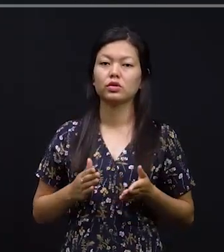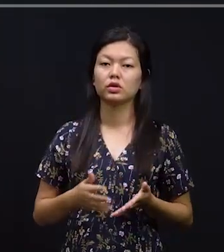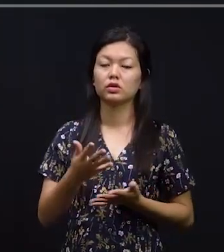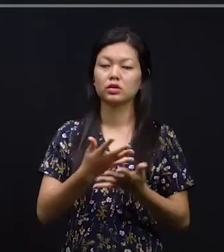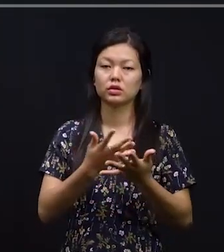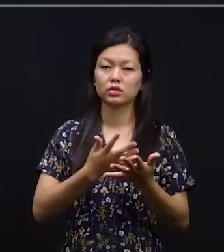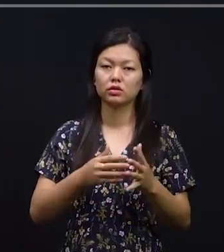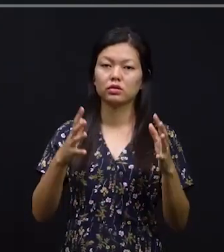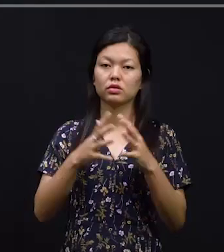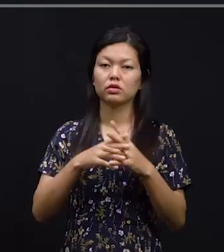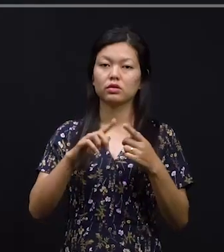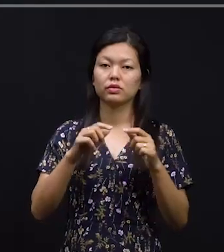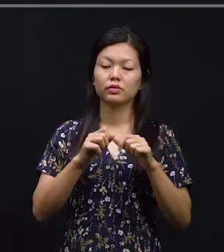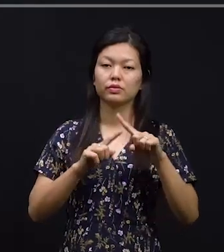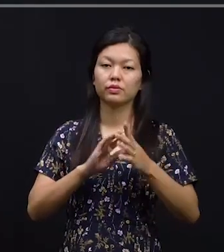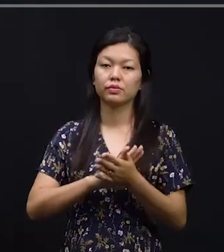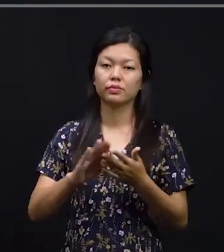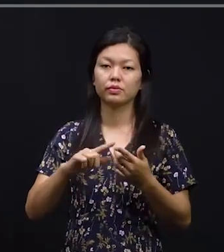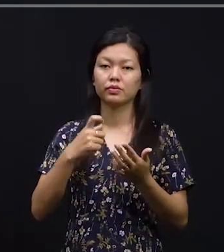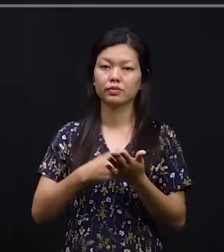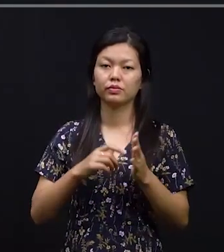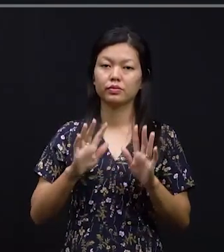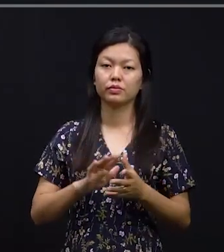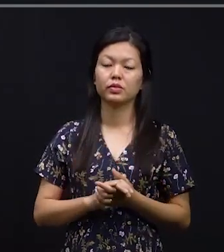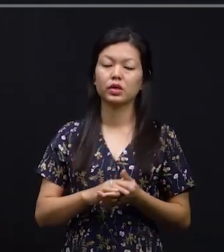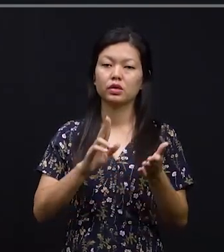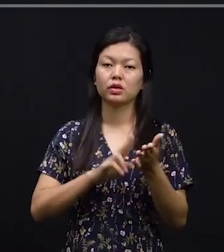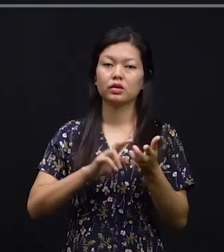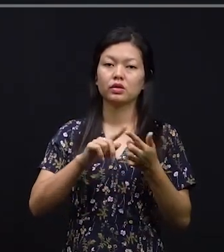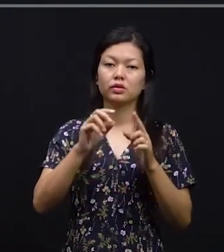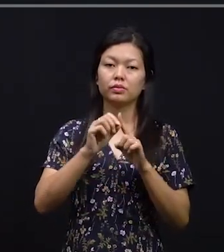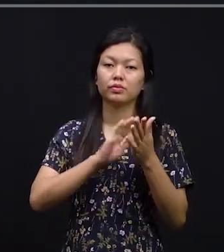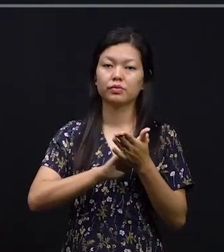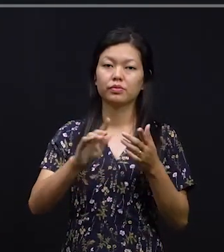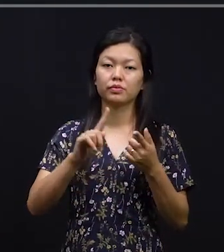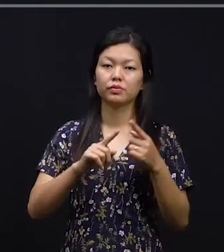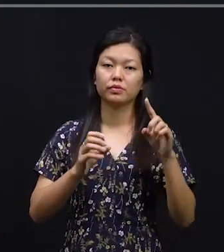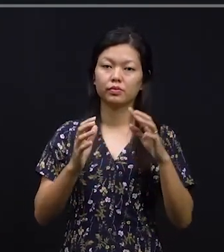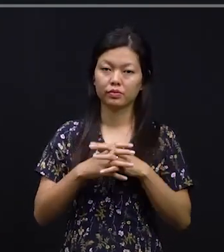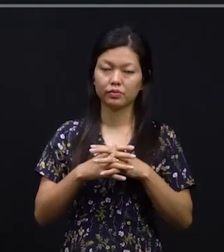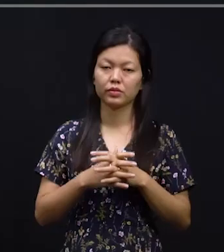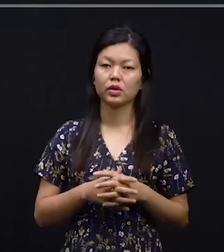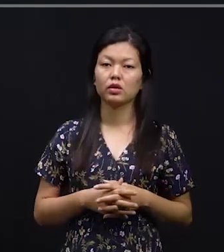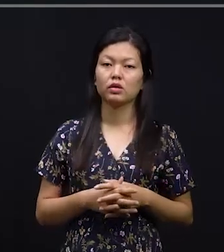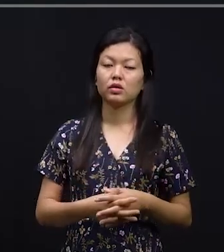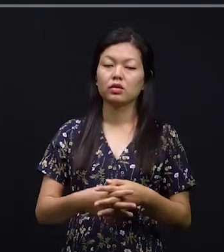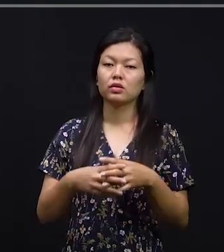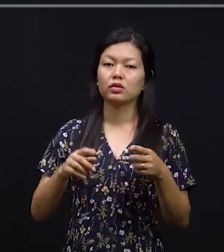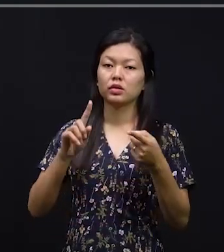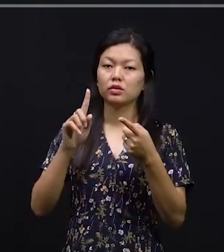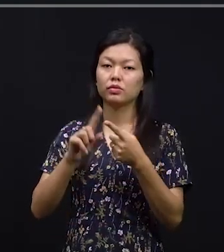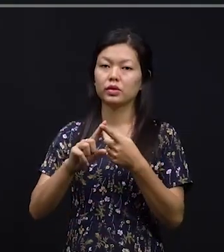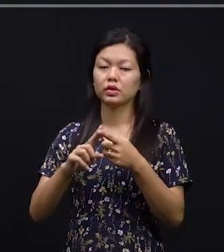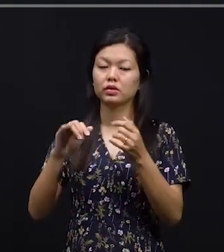weather here, and we will find a nephew, that means the nephew of Ebenezer Scrooge here, and we will